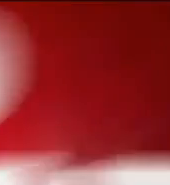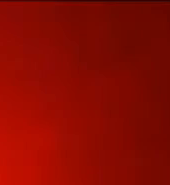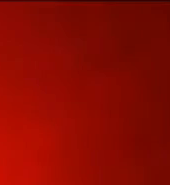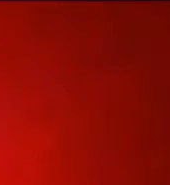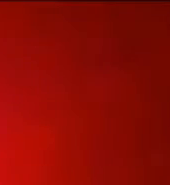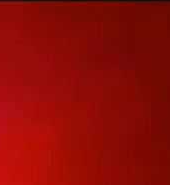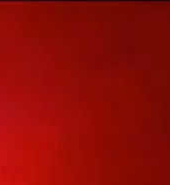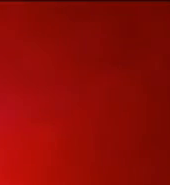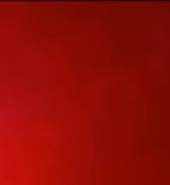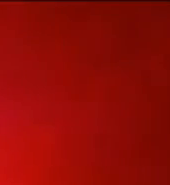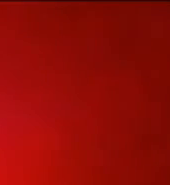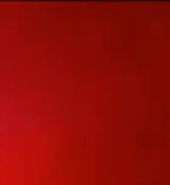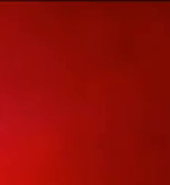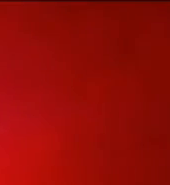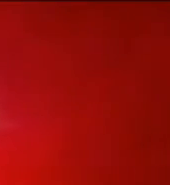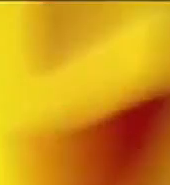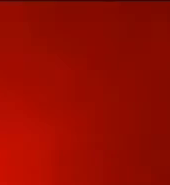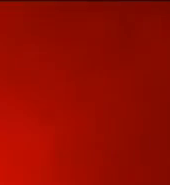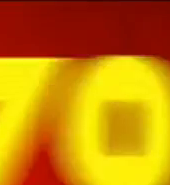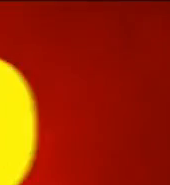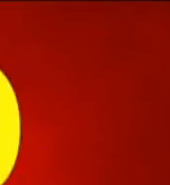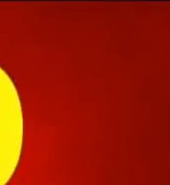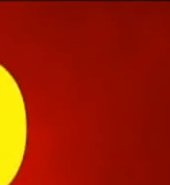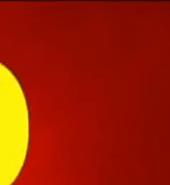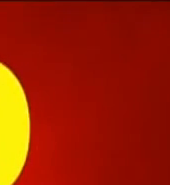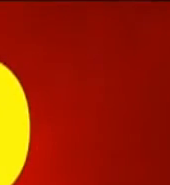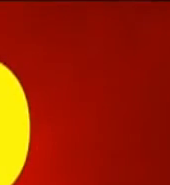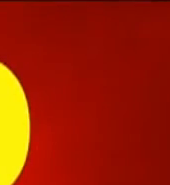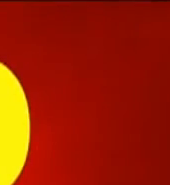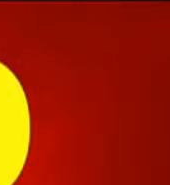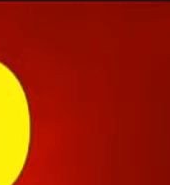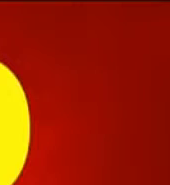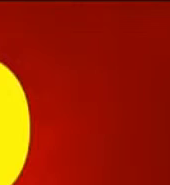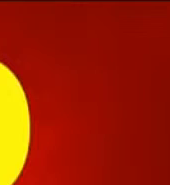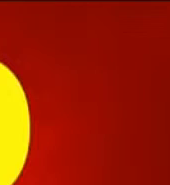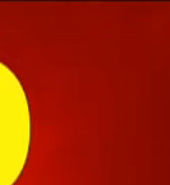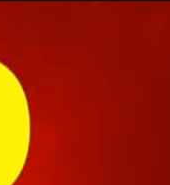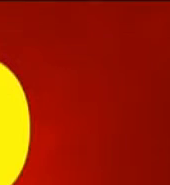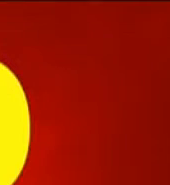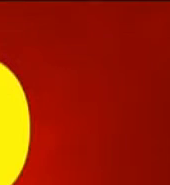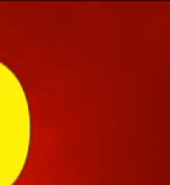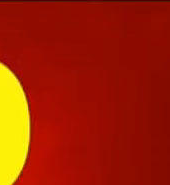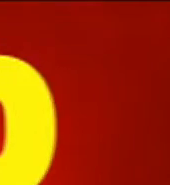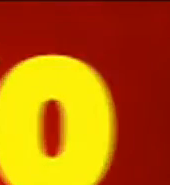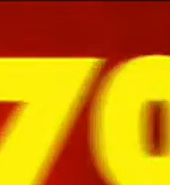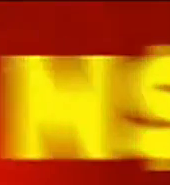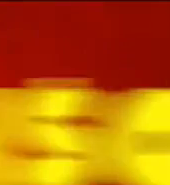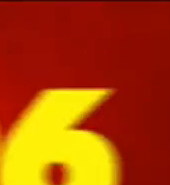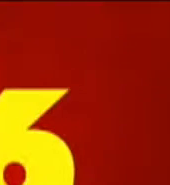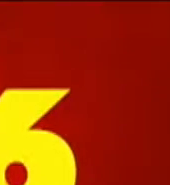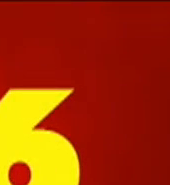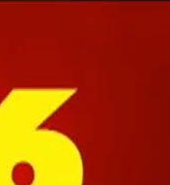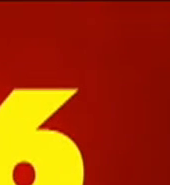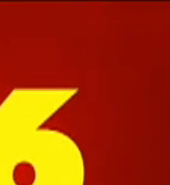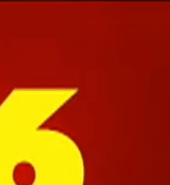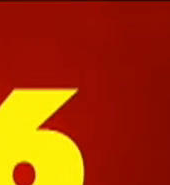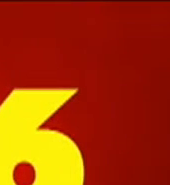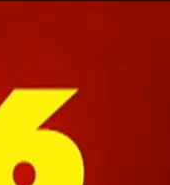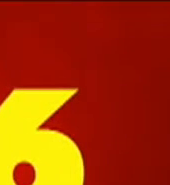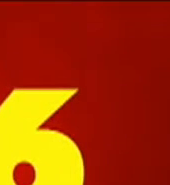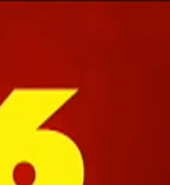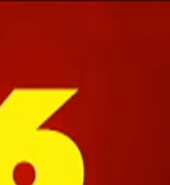up to 50% off on selected products, like a tin off for a coffee for only $70. Top Score Maize Meal for